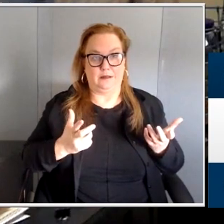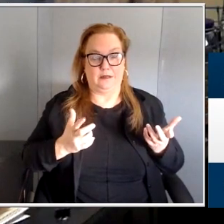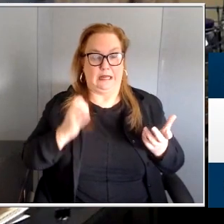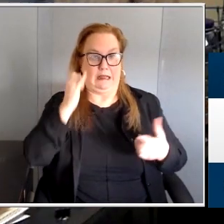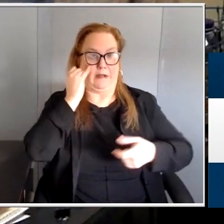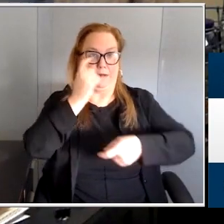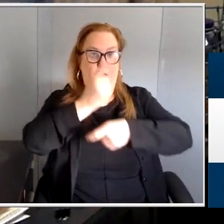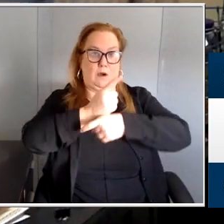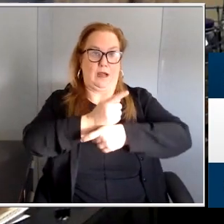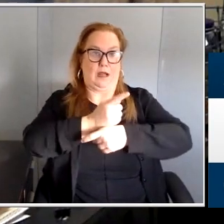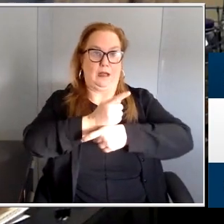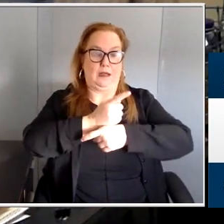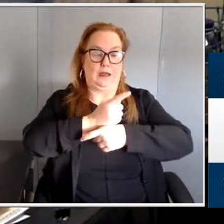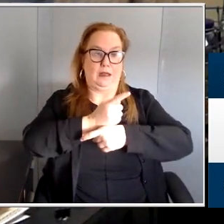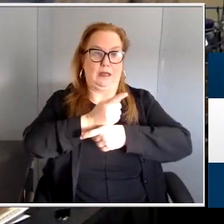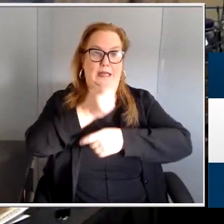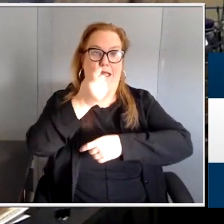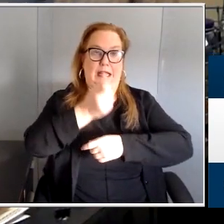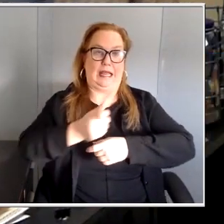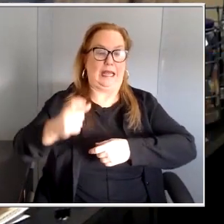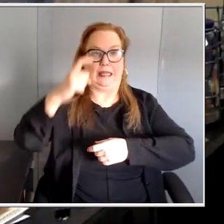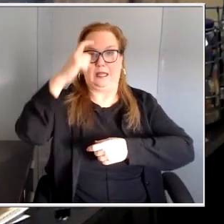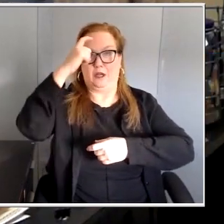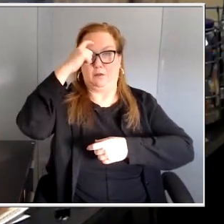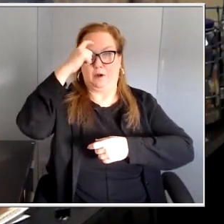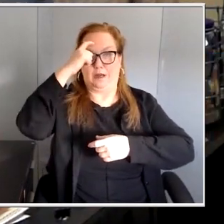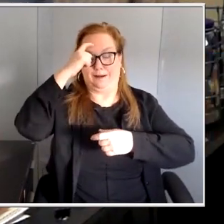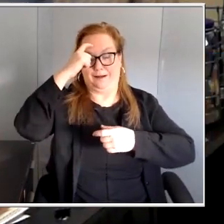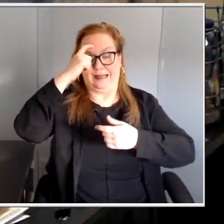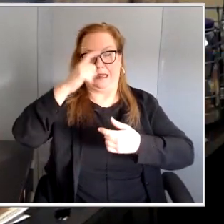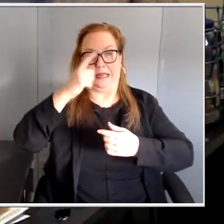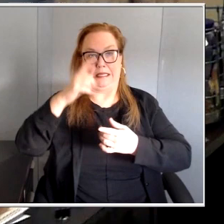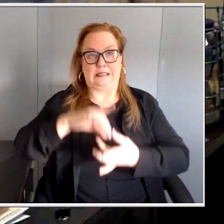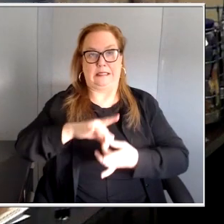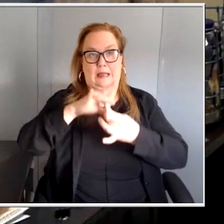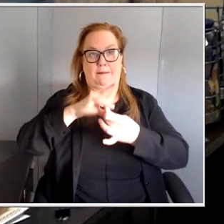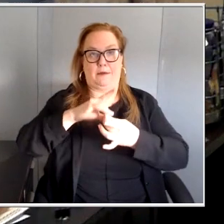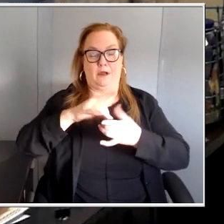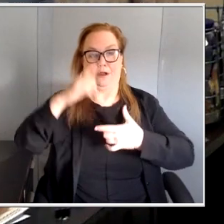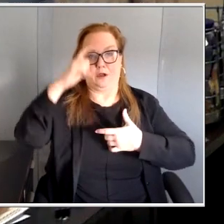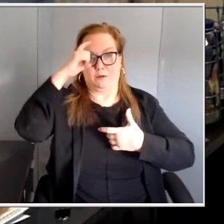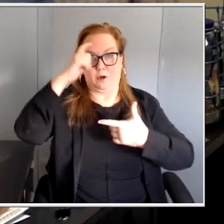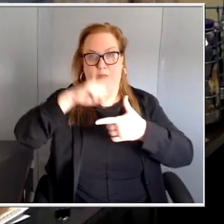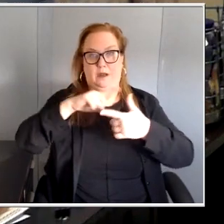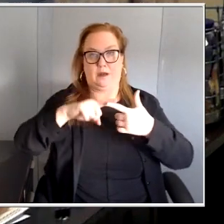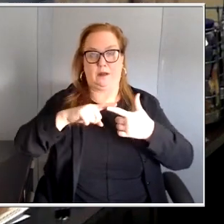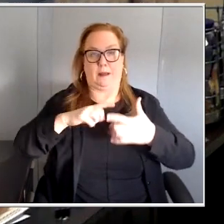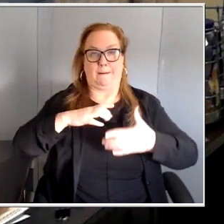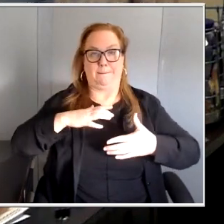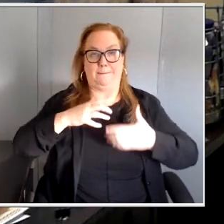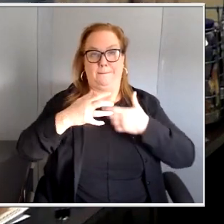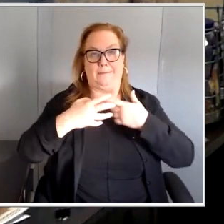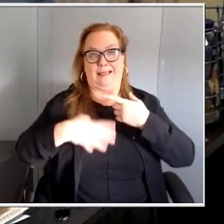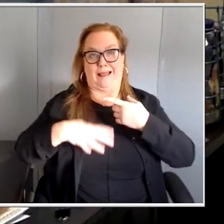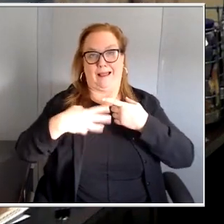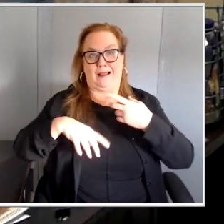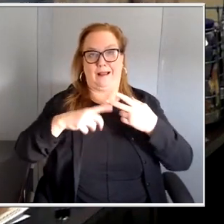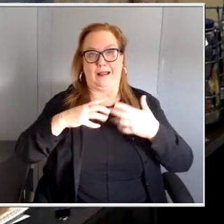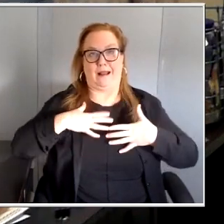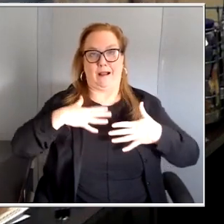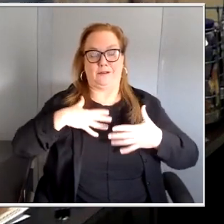correct, having anything in your brain besides your brain, blood, and oxygen is kind of bad. That's just sort of